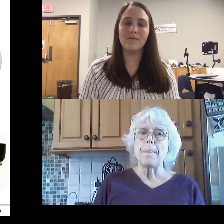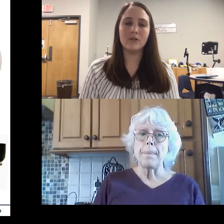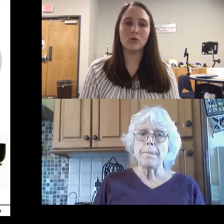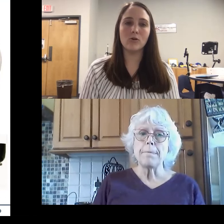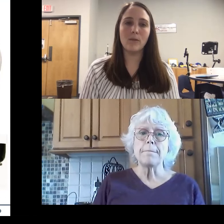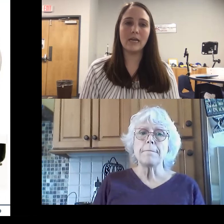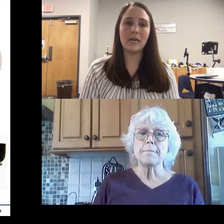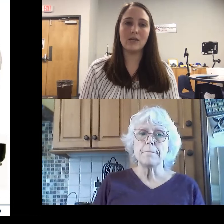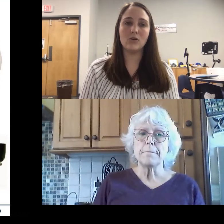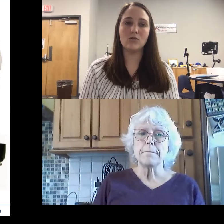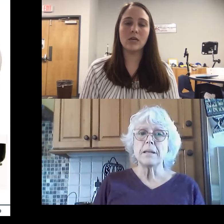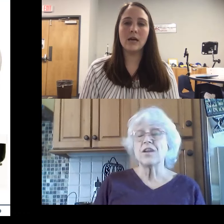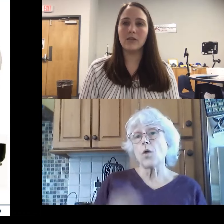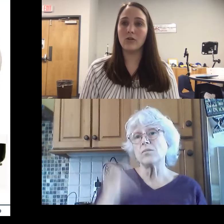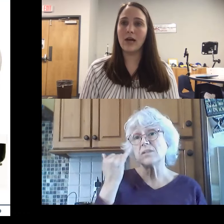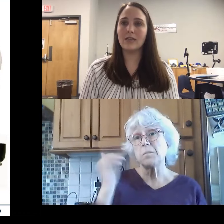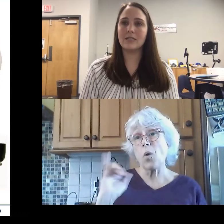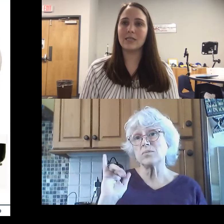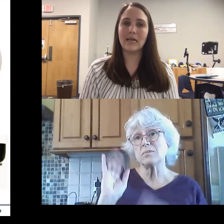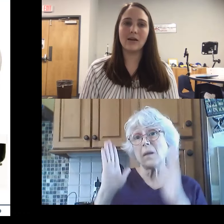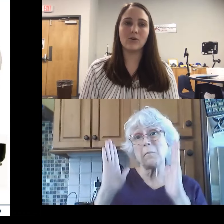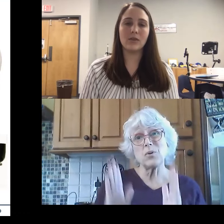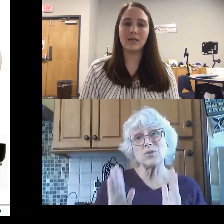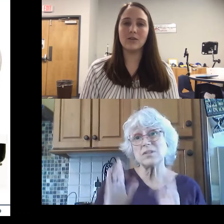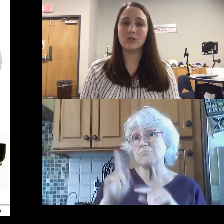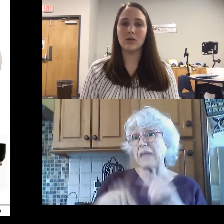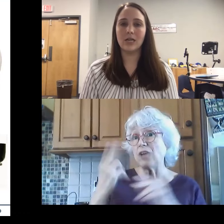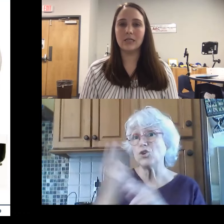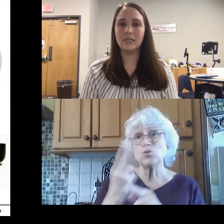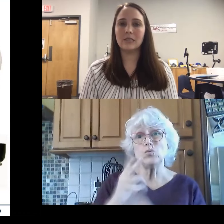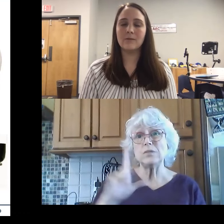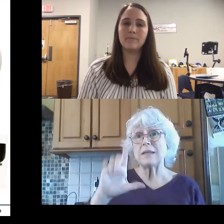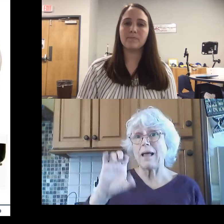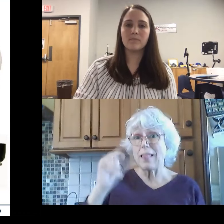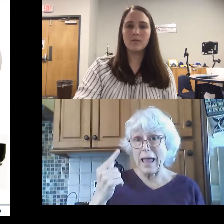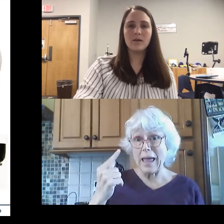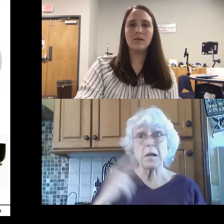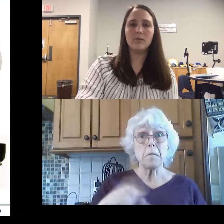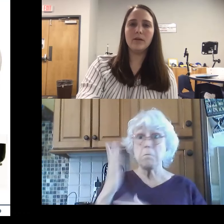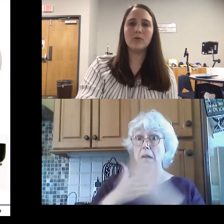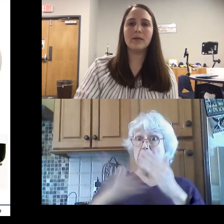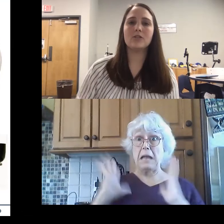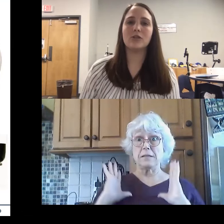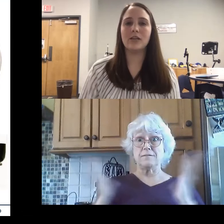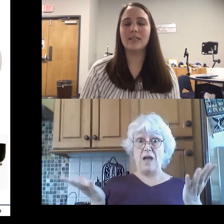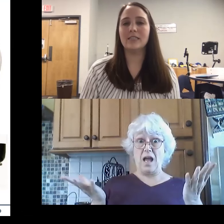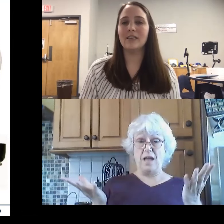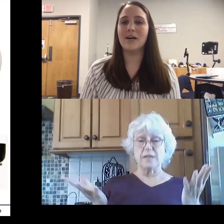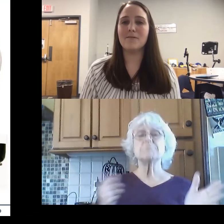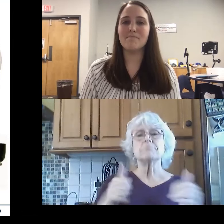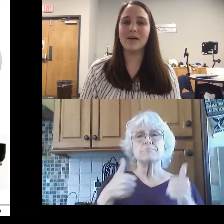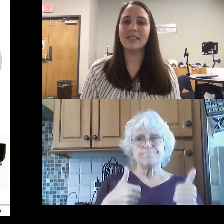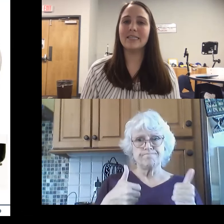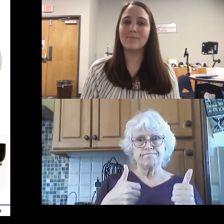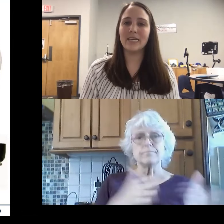an individual who may can't use their legs to cycle. Or they can use their hands. The middle picture is,